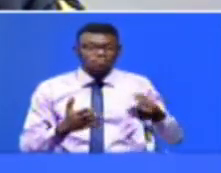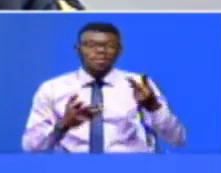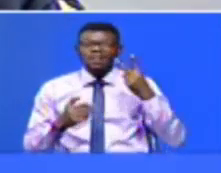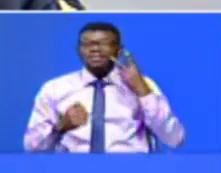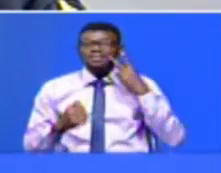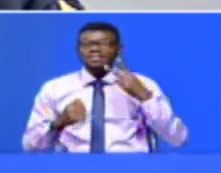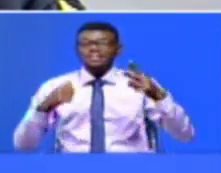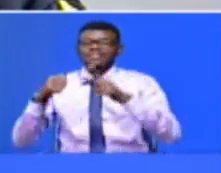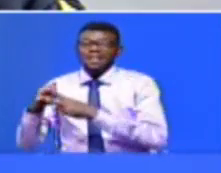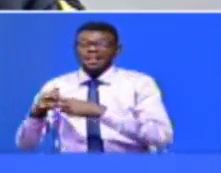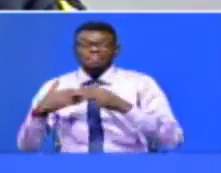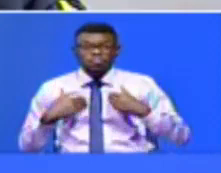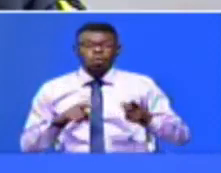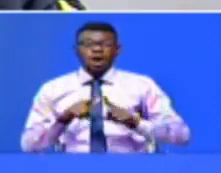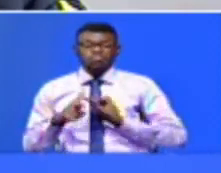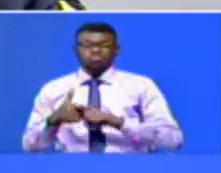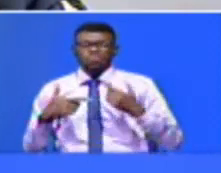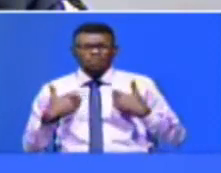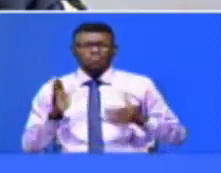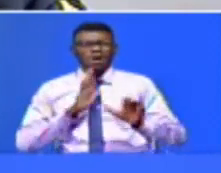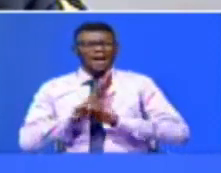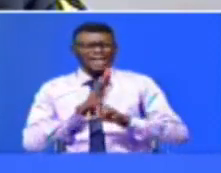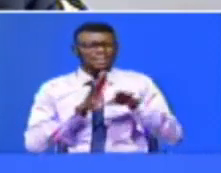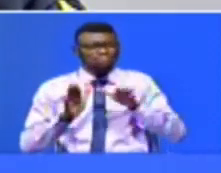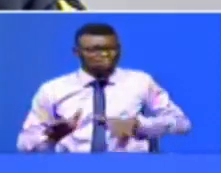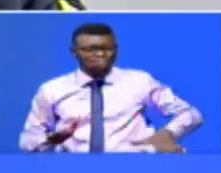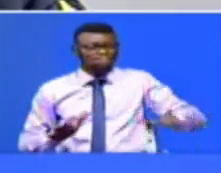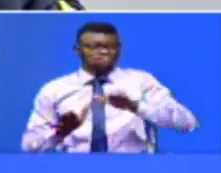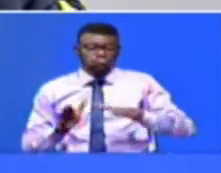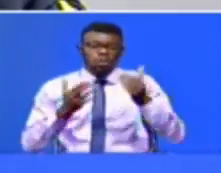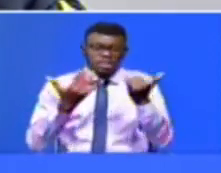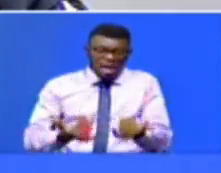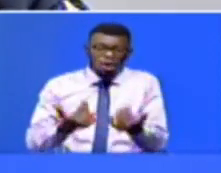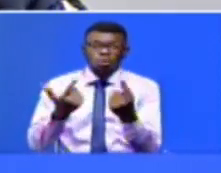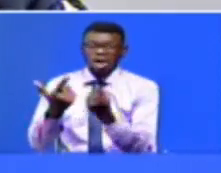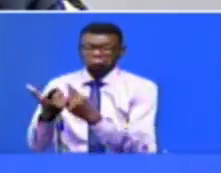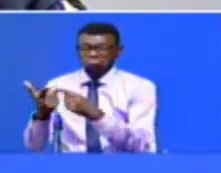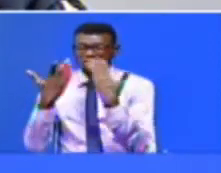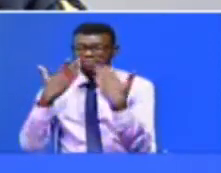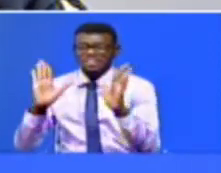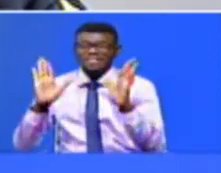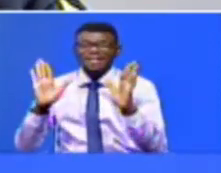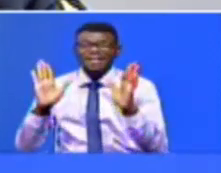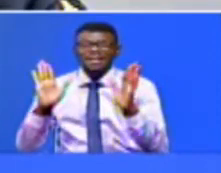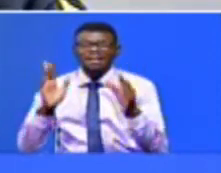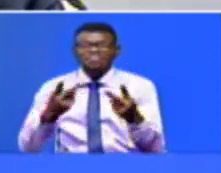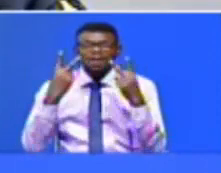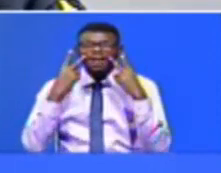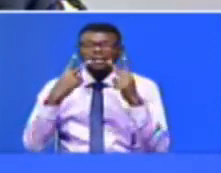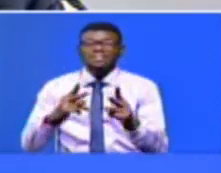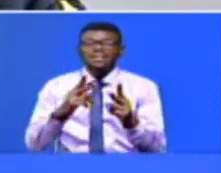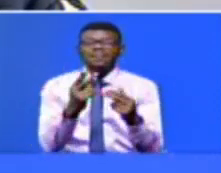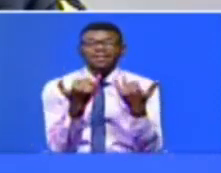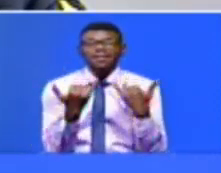3,700 persons with albinism in the whole country. And from now the census, you can see, it has brought